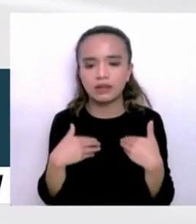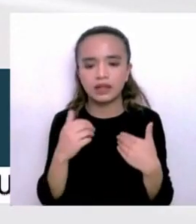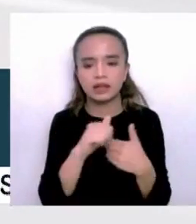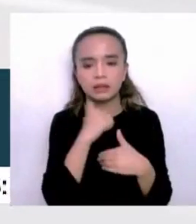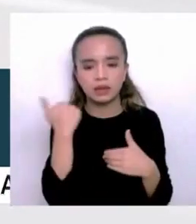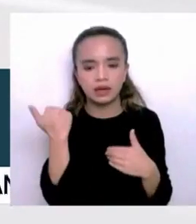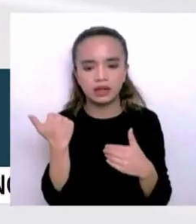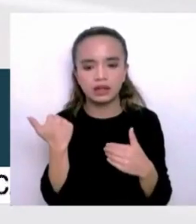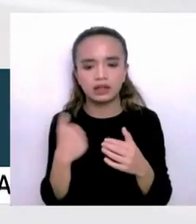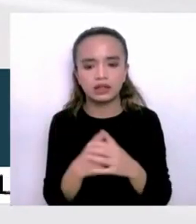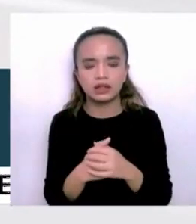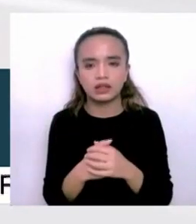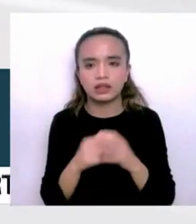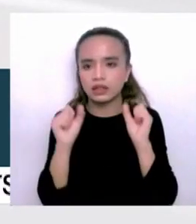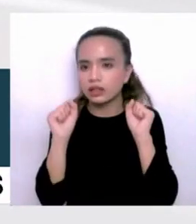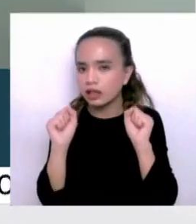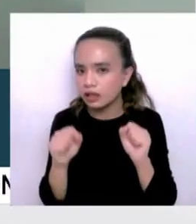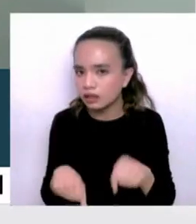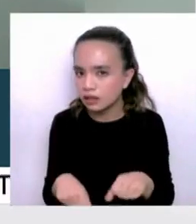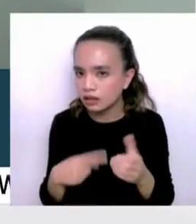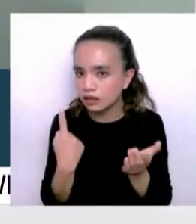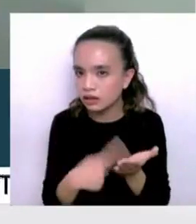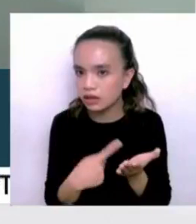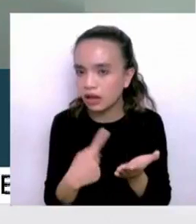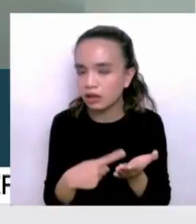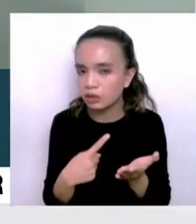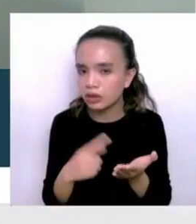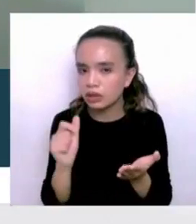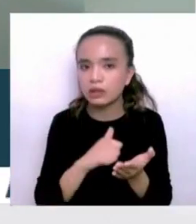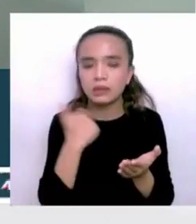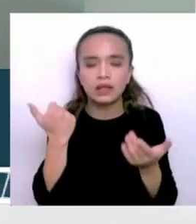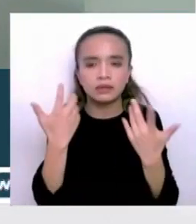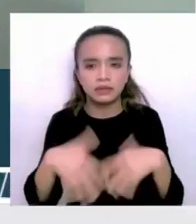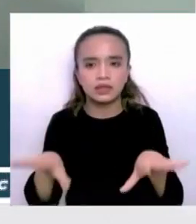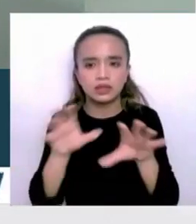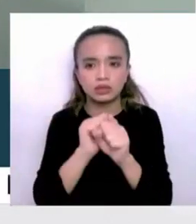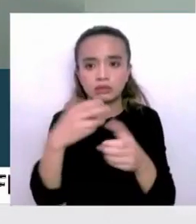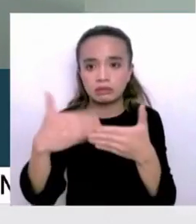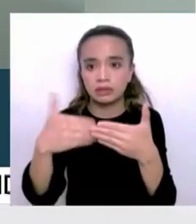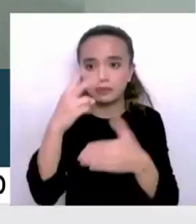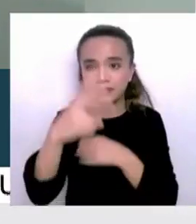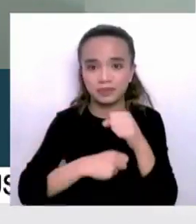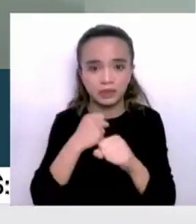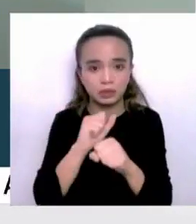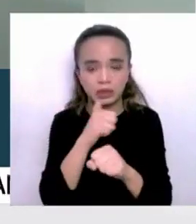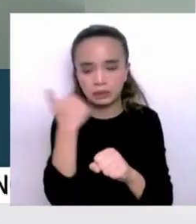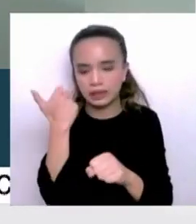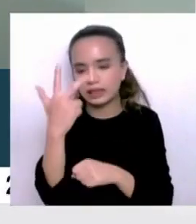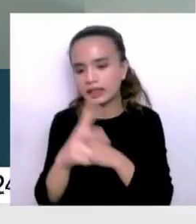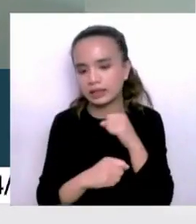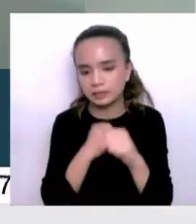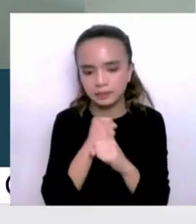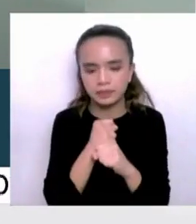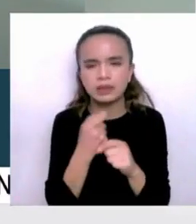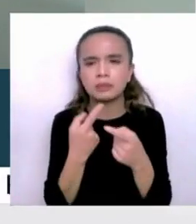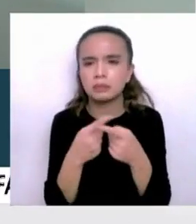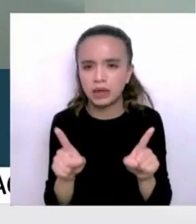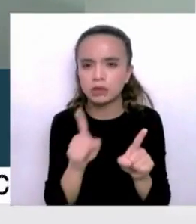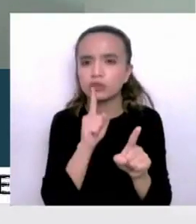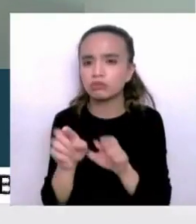countries. We will unentangle. Yung iba naman matatapos na. 2 years na lang. Iba 3 years. Of course, we will